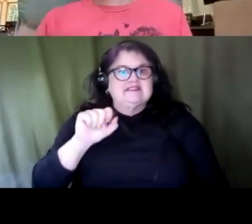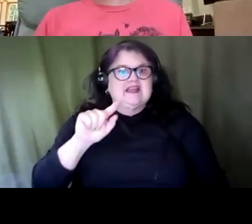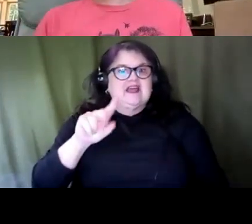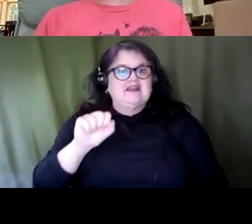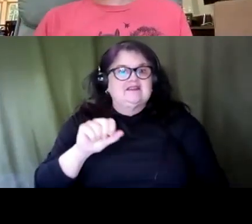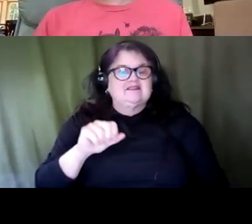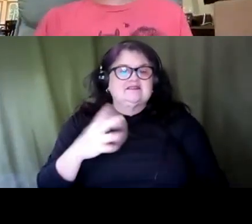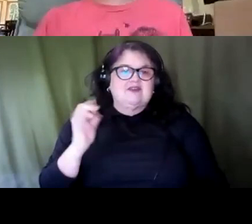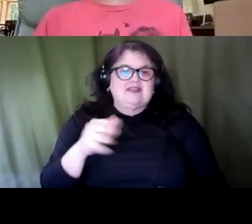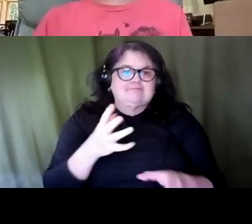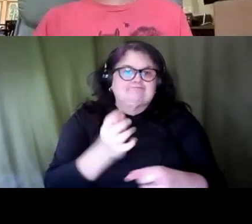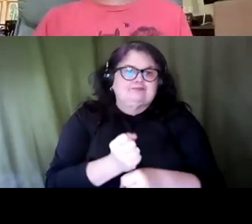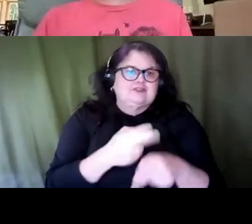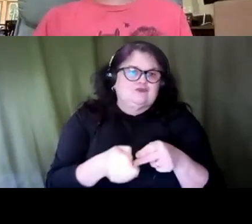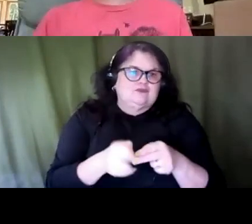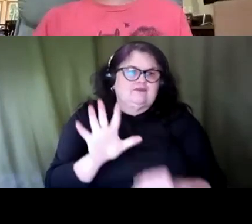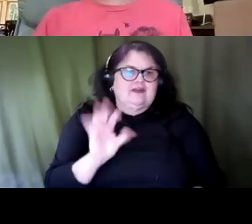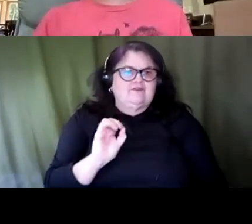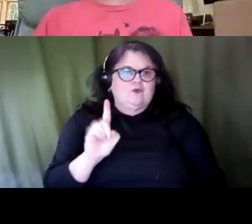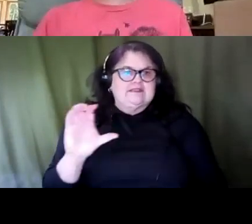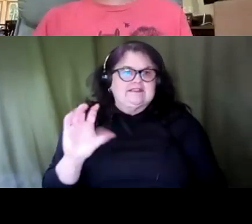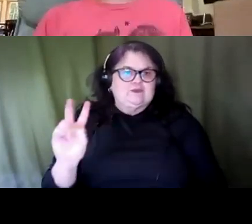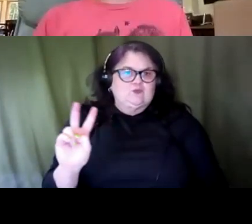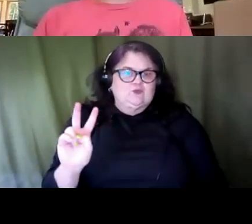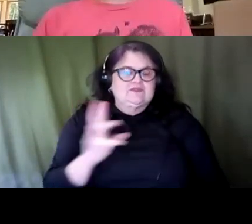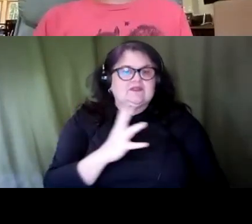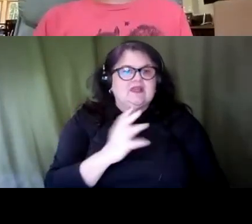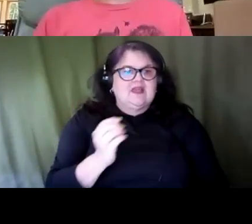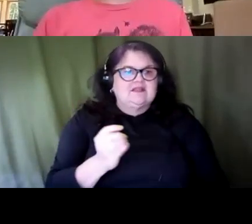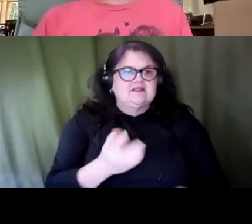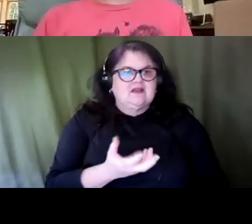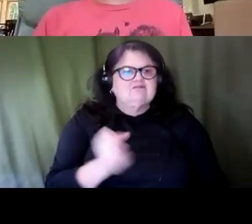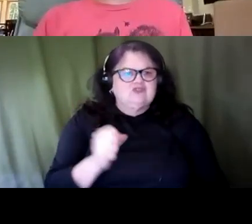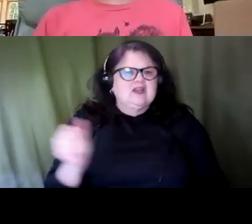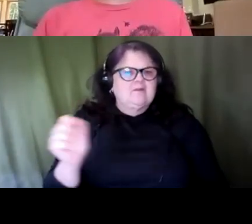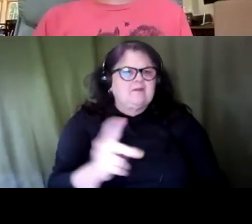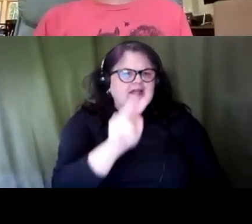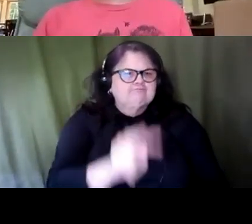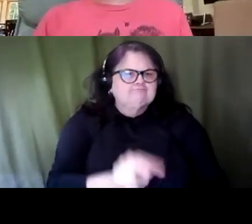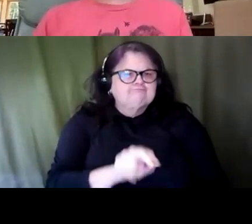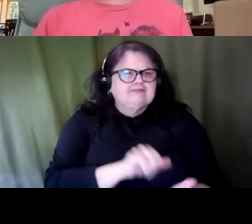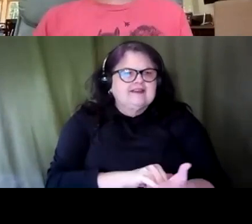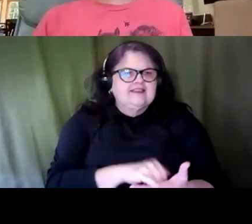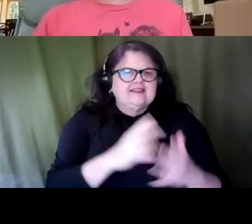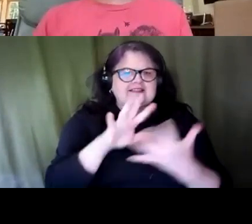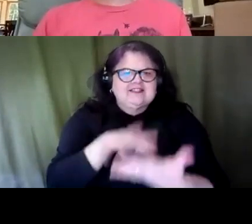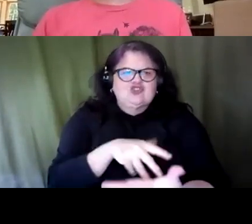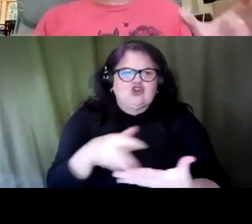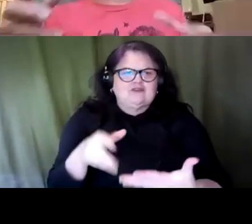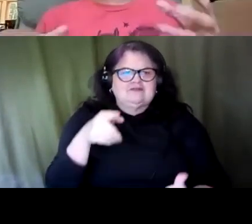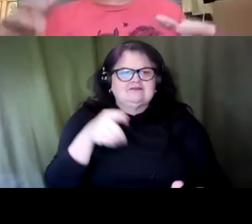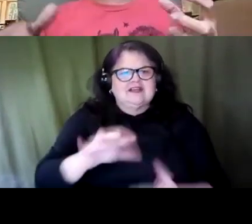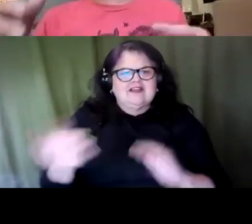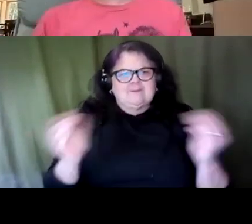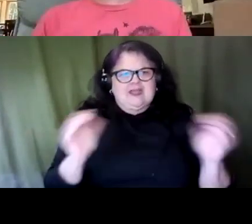that's the short of it on 501c2s. And you can come back and see this chart that sort of compares